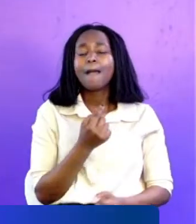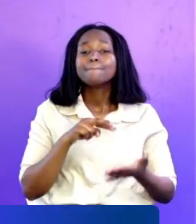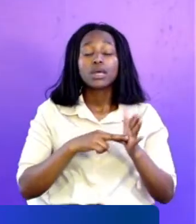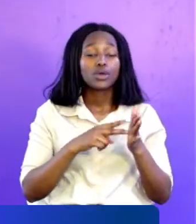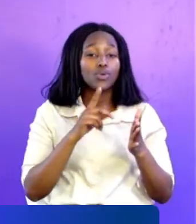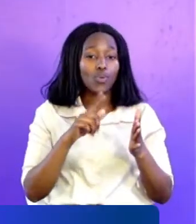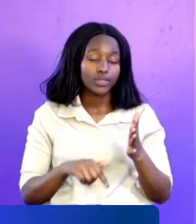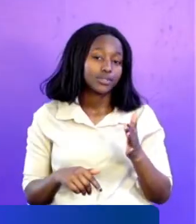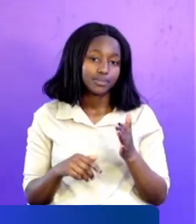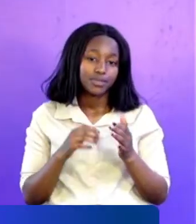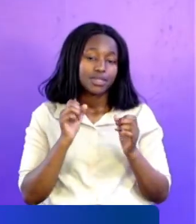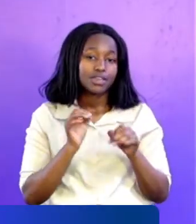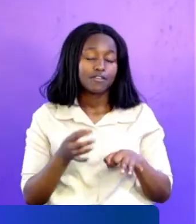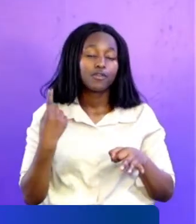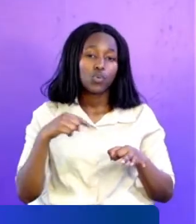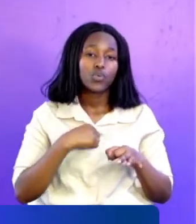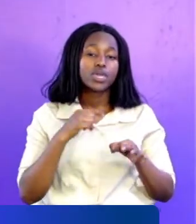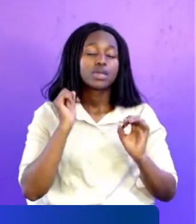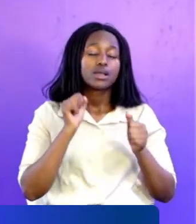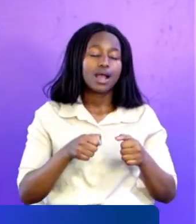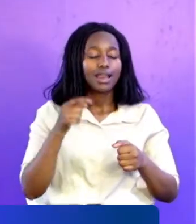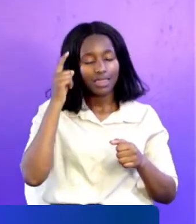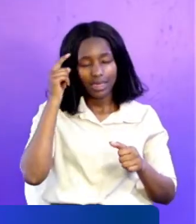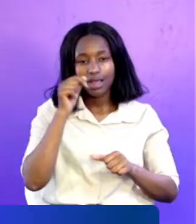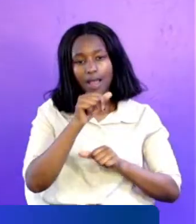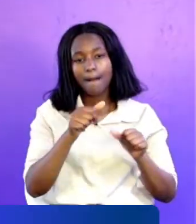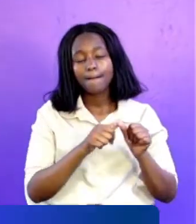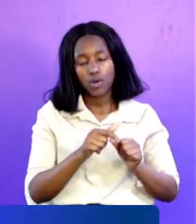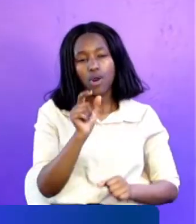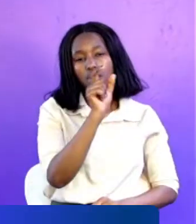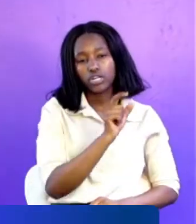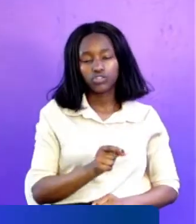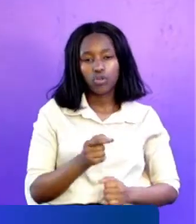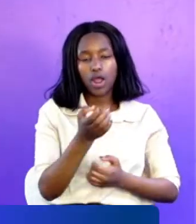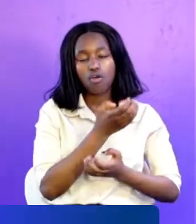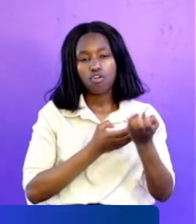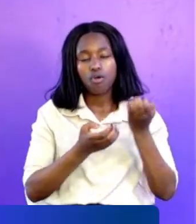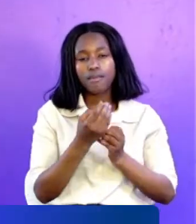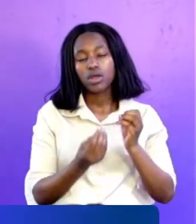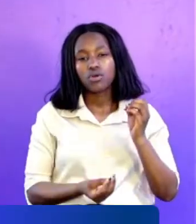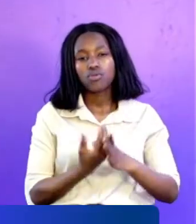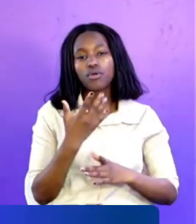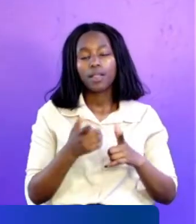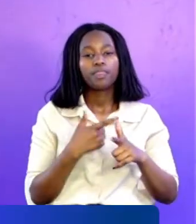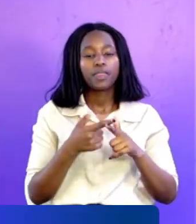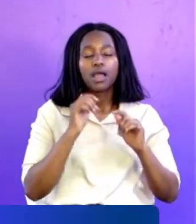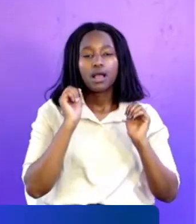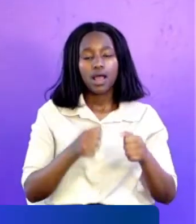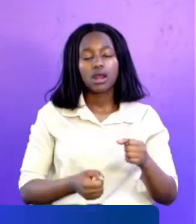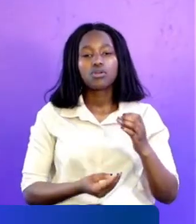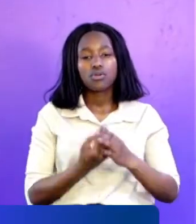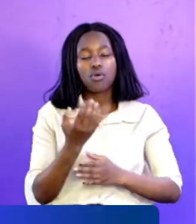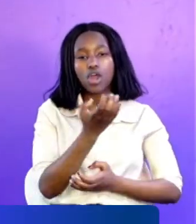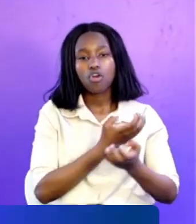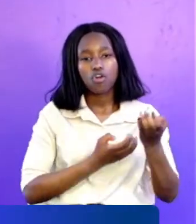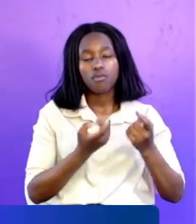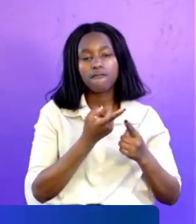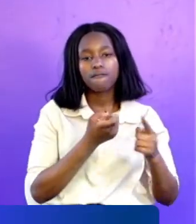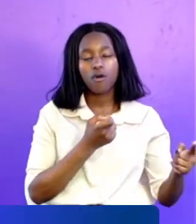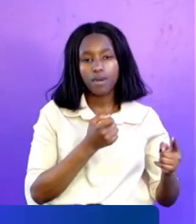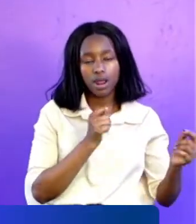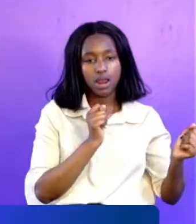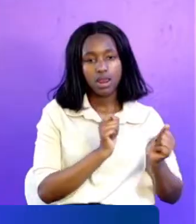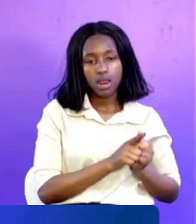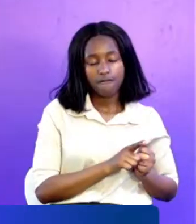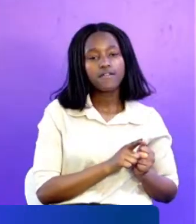can put these things into 11 regional economic blocks, Yeah. then actually you can grow the economy from the 11